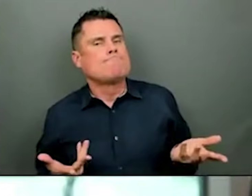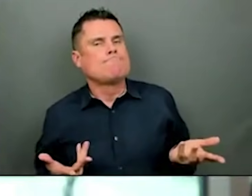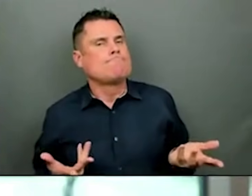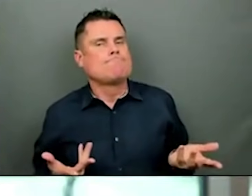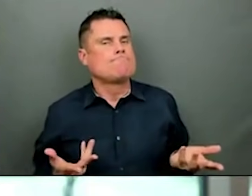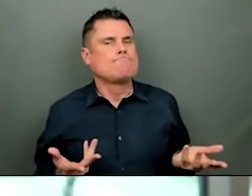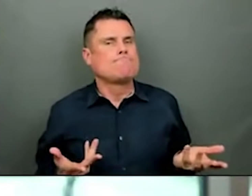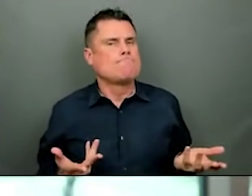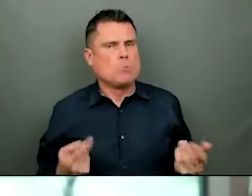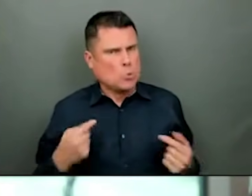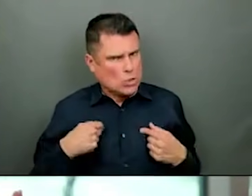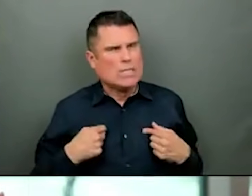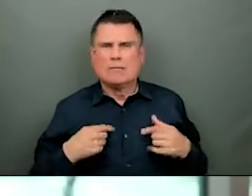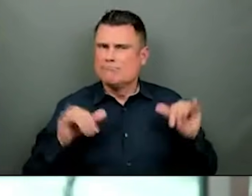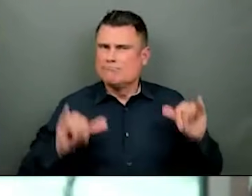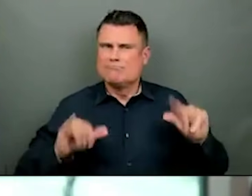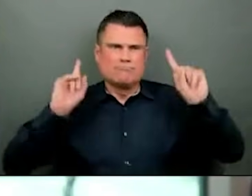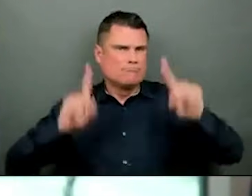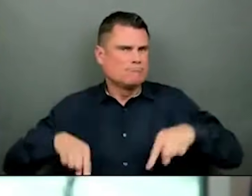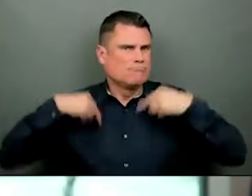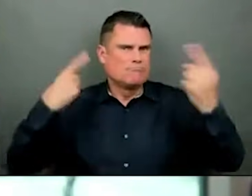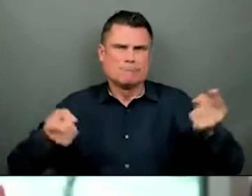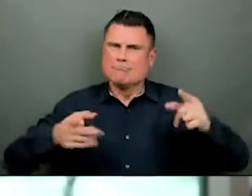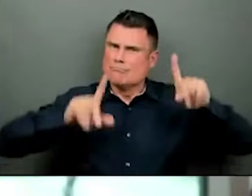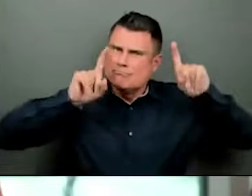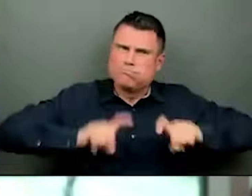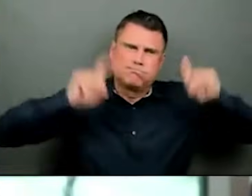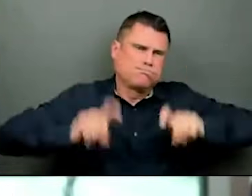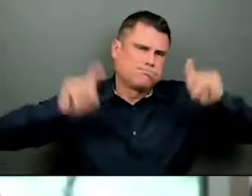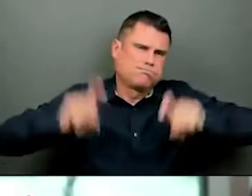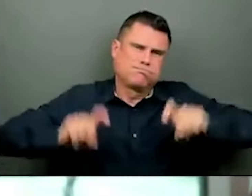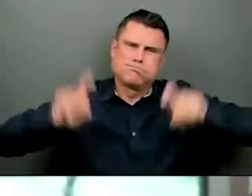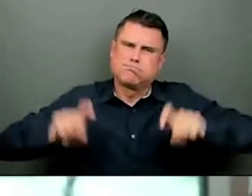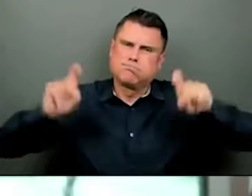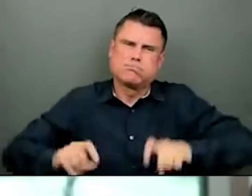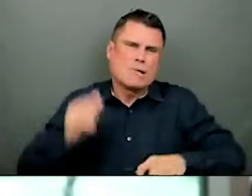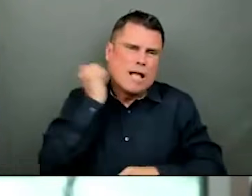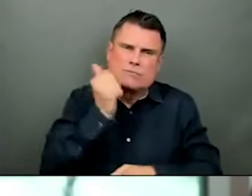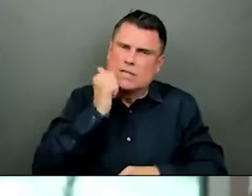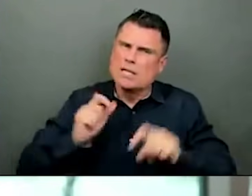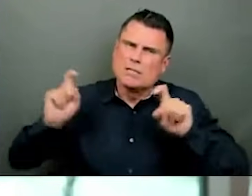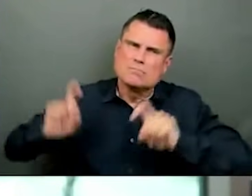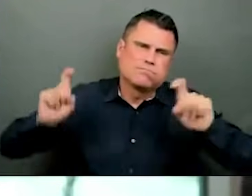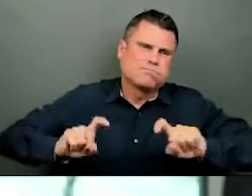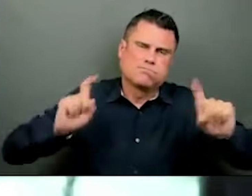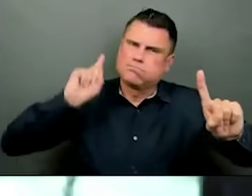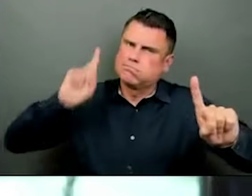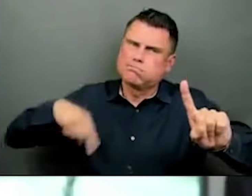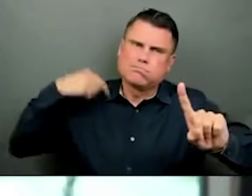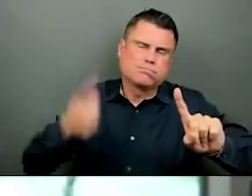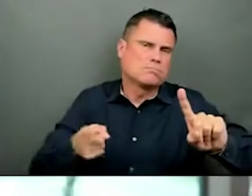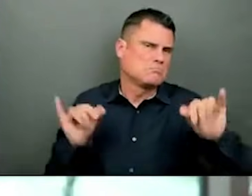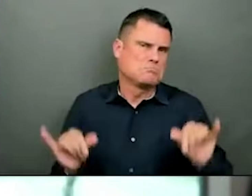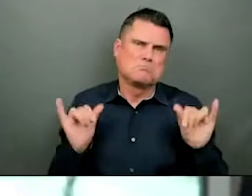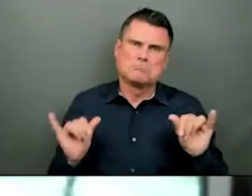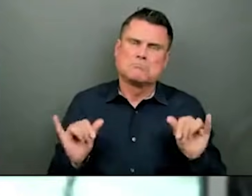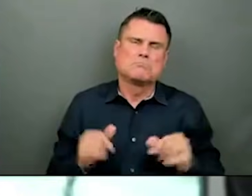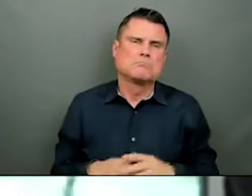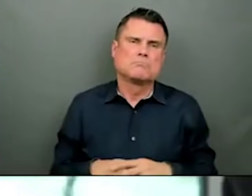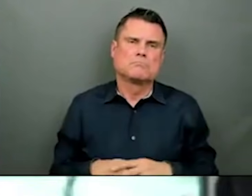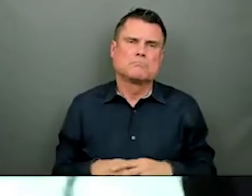percent positives in places like the North, for example, is because we are testing the people who are most at risk, and so